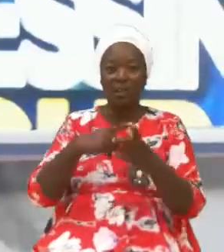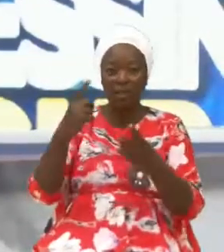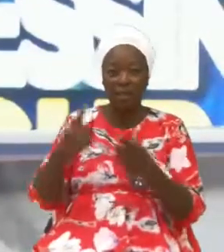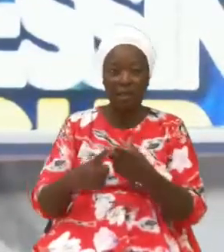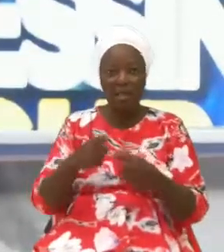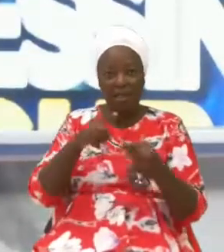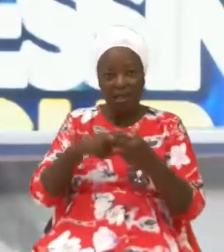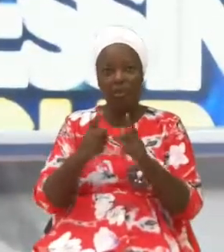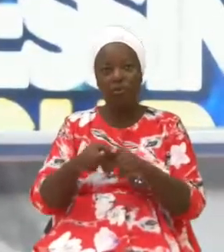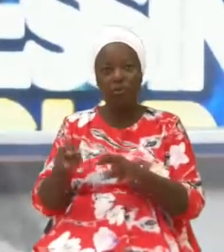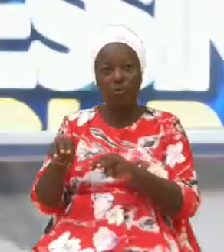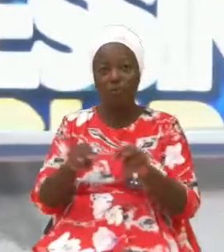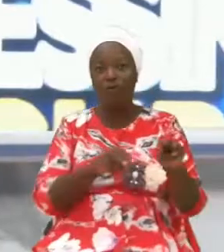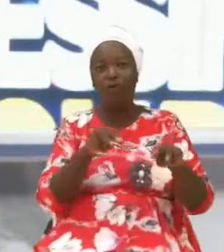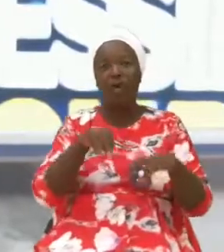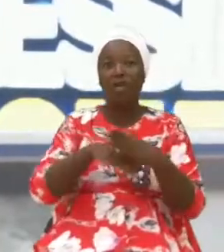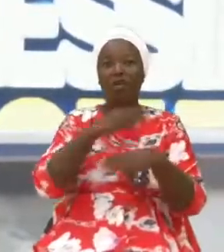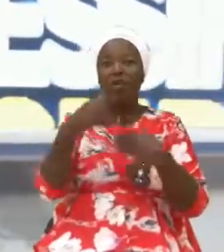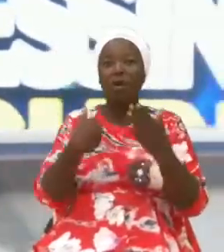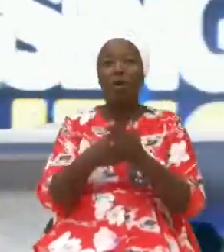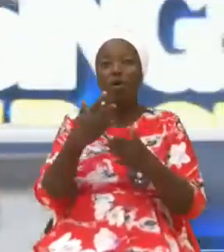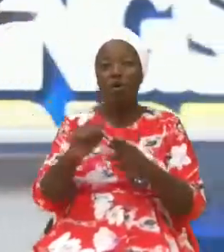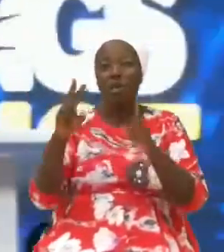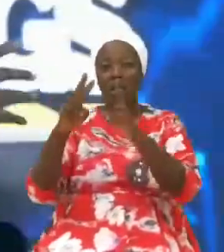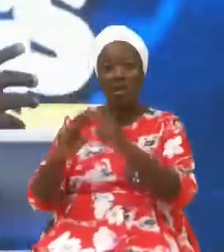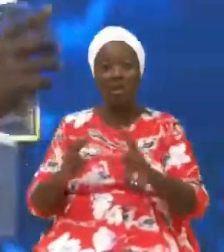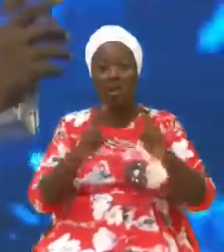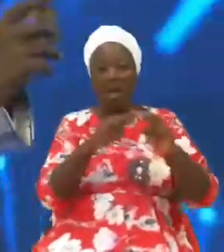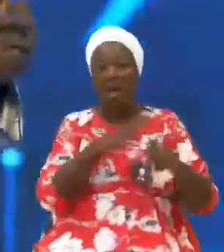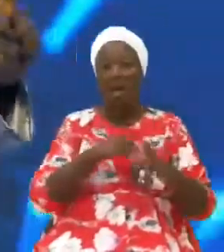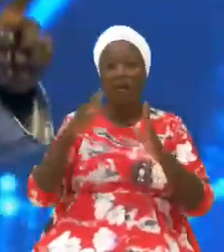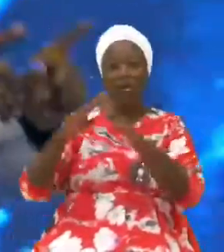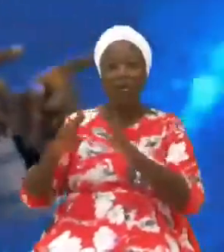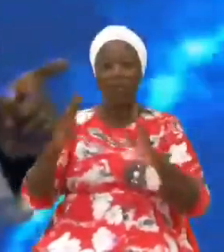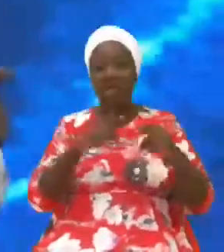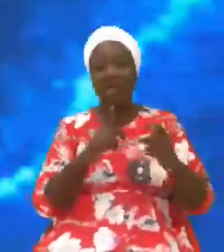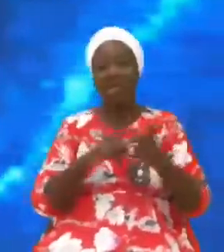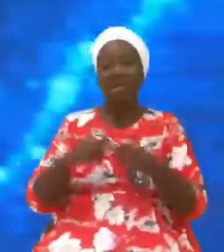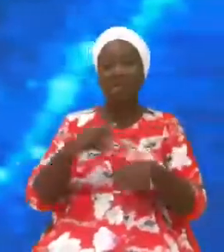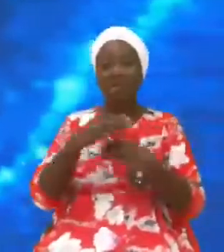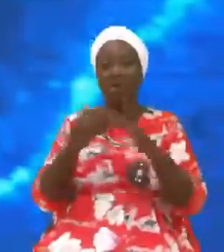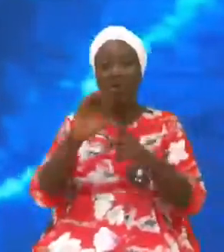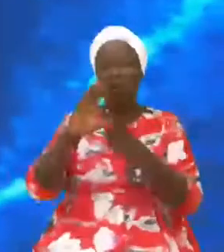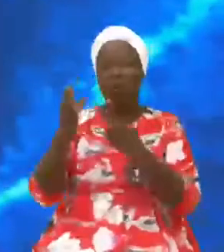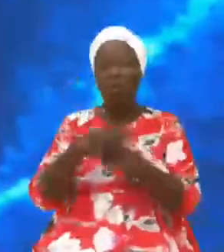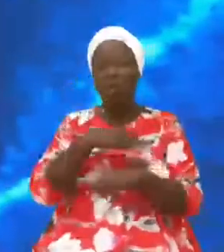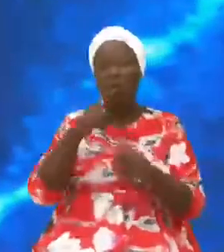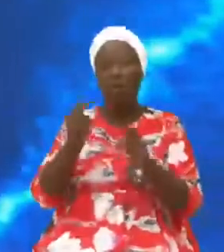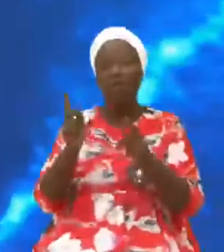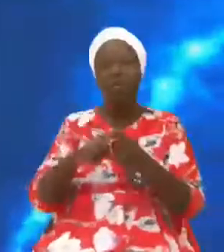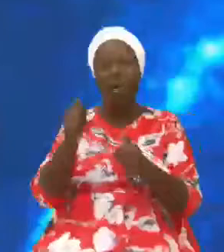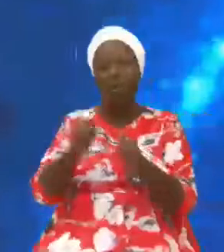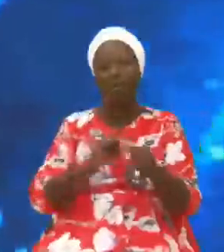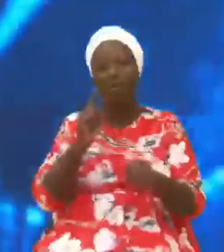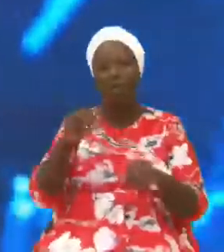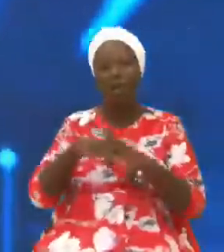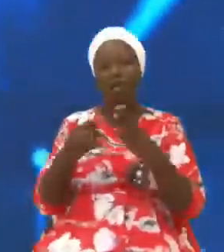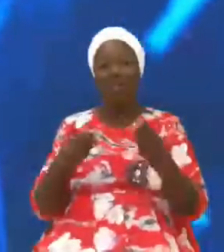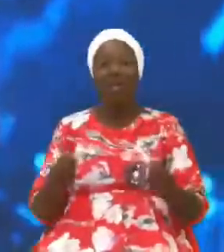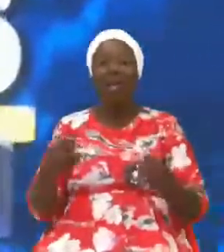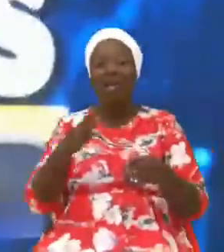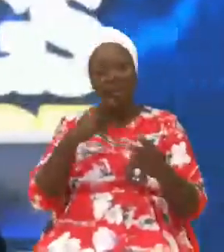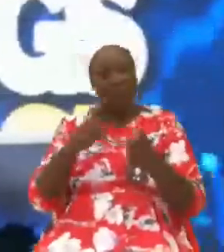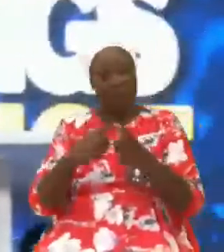Christ came, and then he began to move in all the towns and villages and communities and